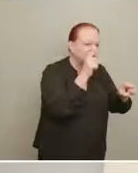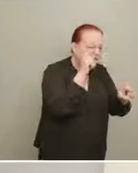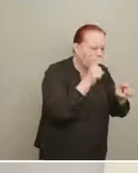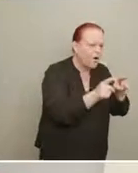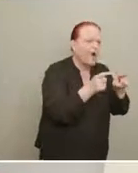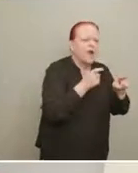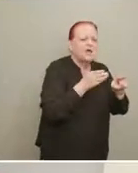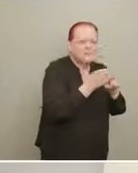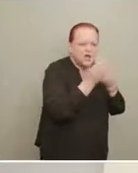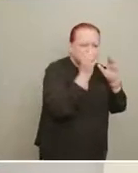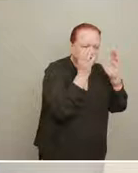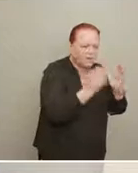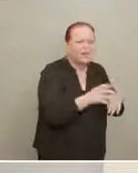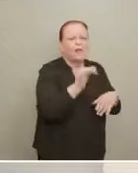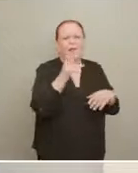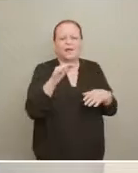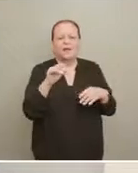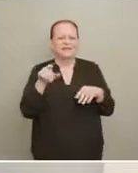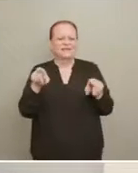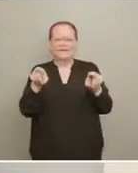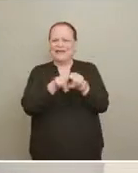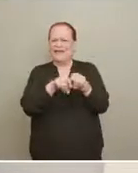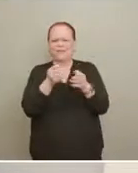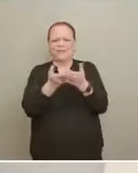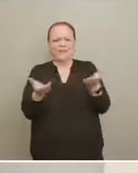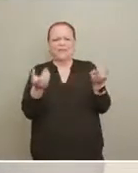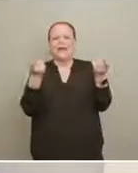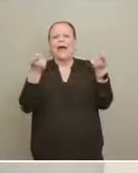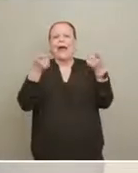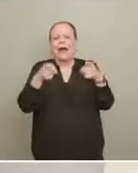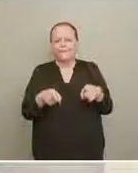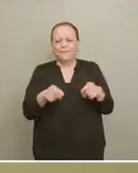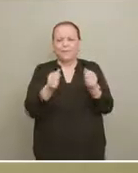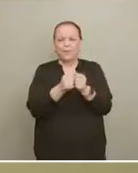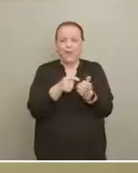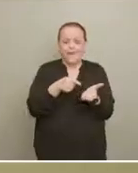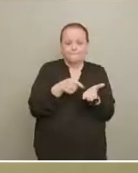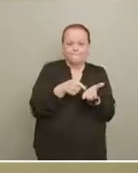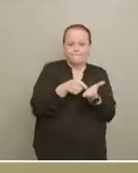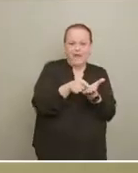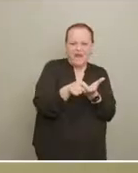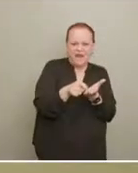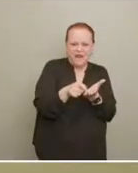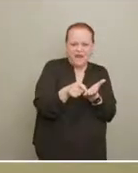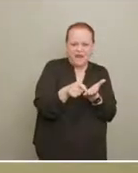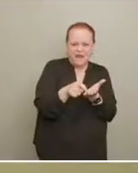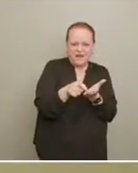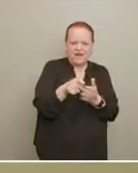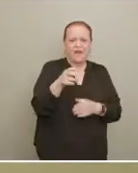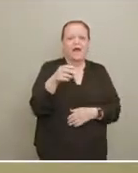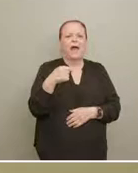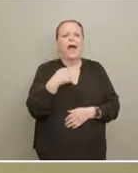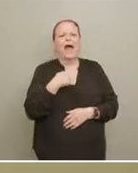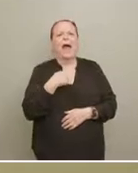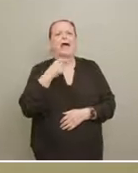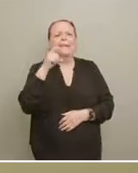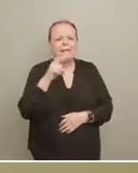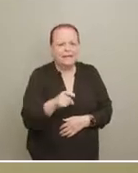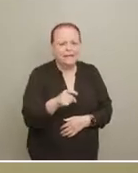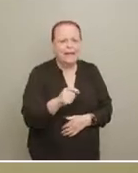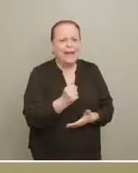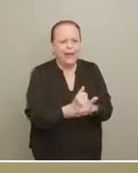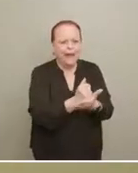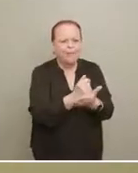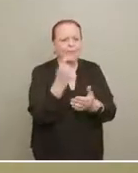same fragmentation happens with payer status. And so I'm in desperate need of care for my 20-year-old daughter